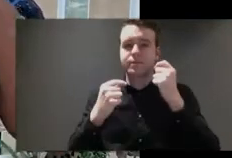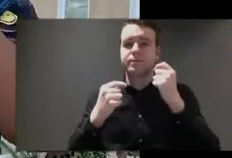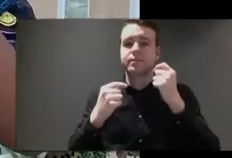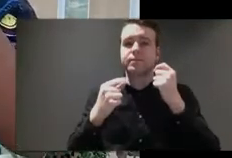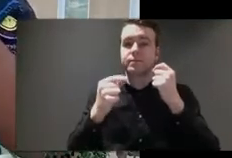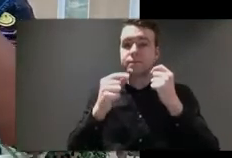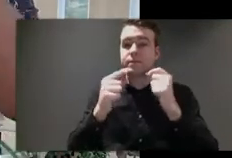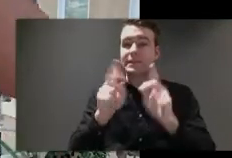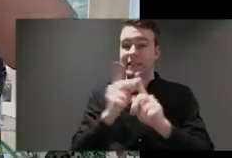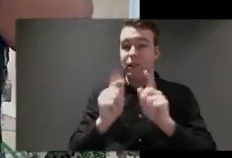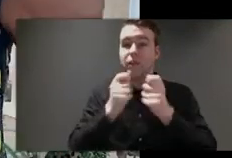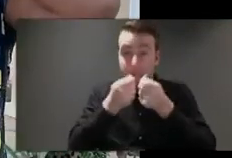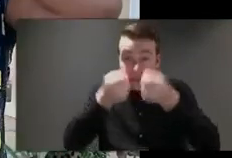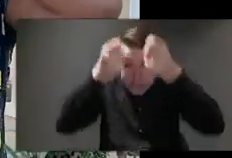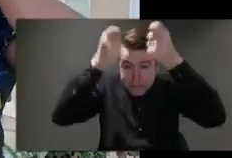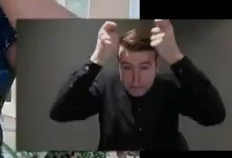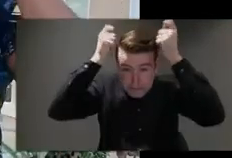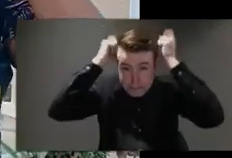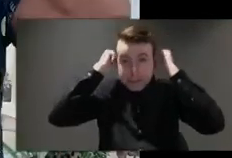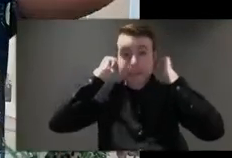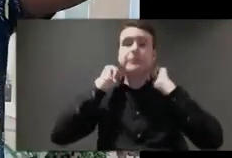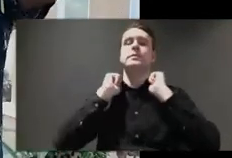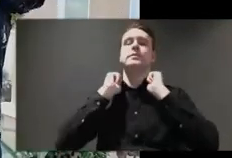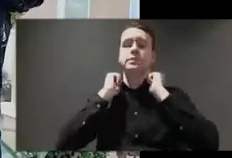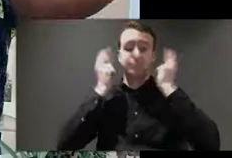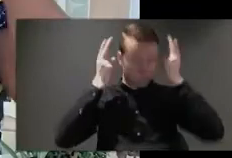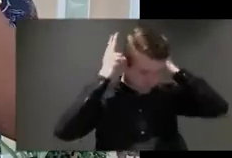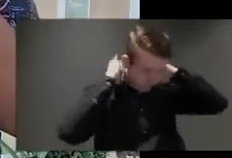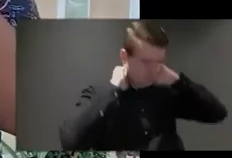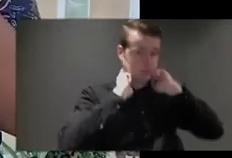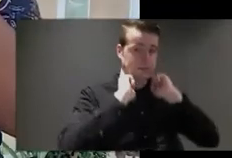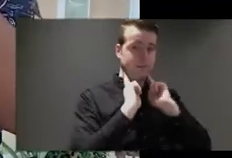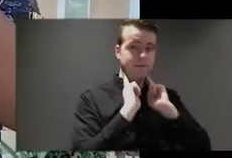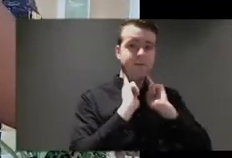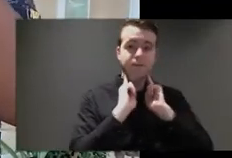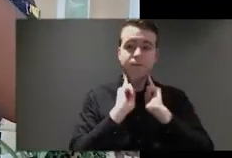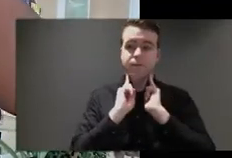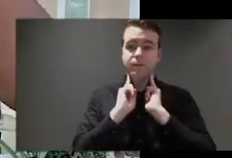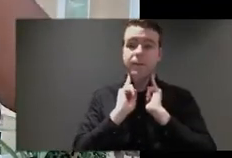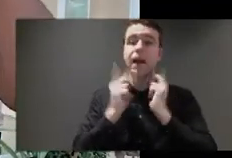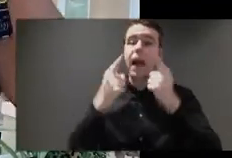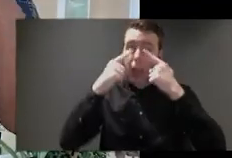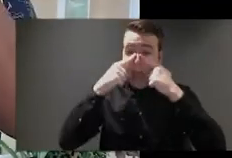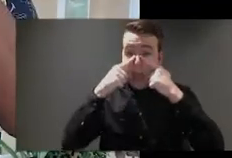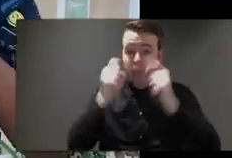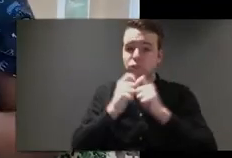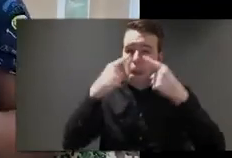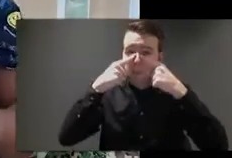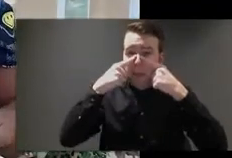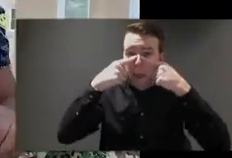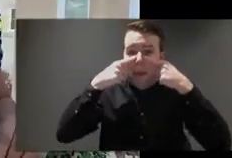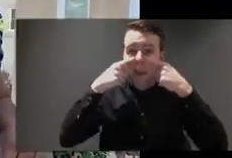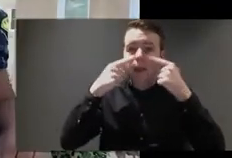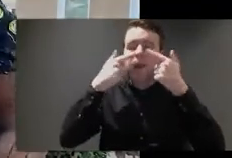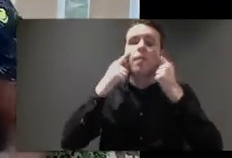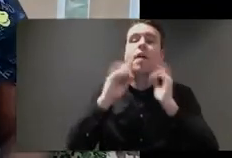And then you take this one and go all the way back behind your neck. And again, pinch so you